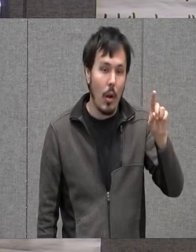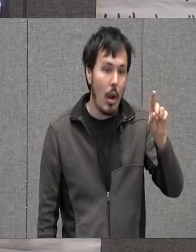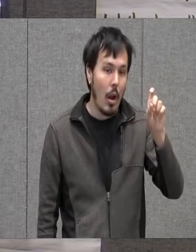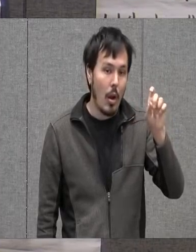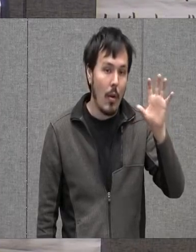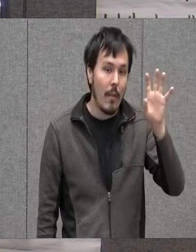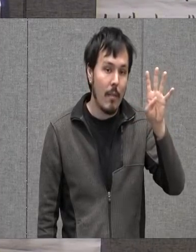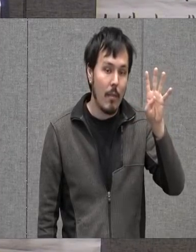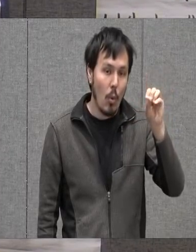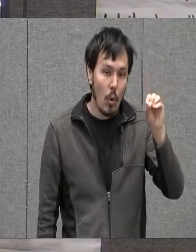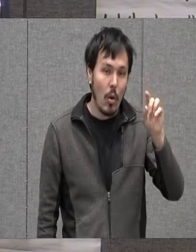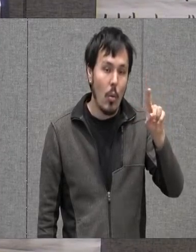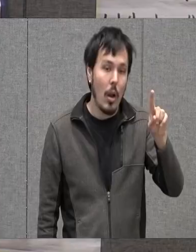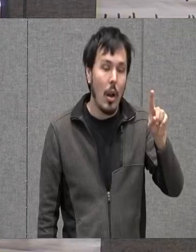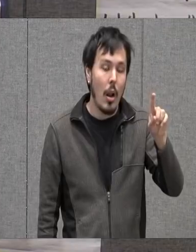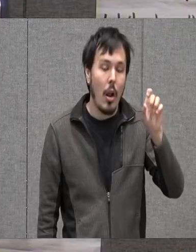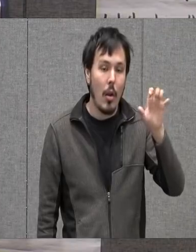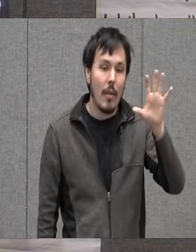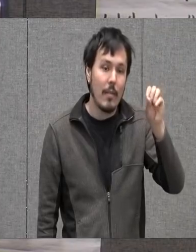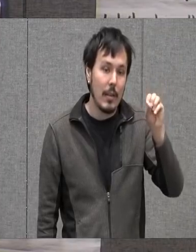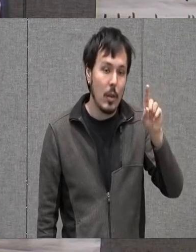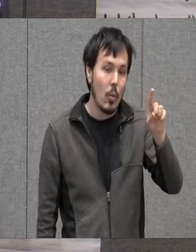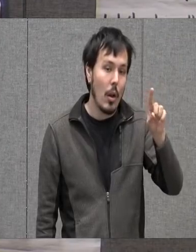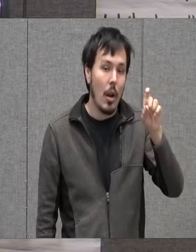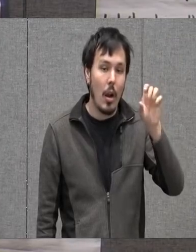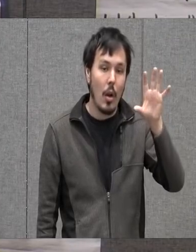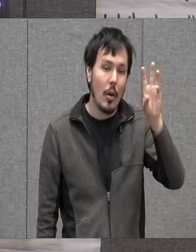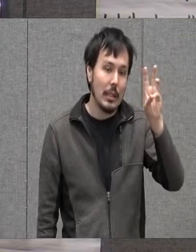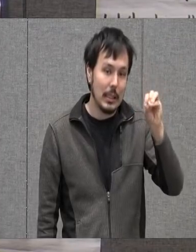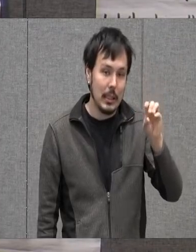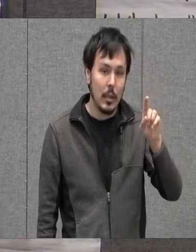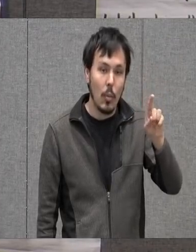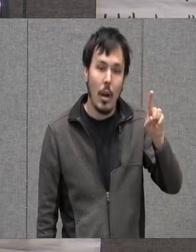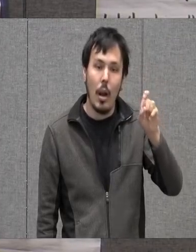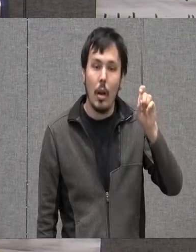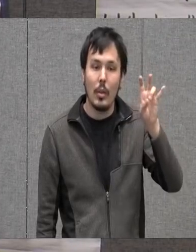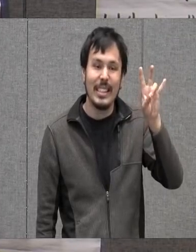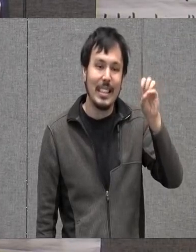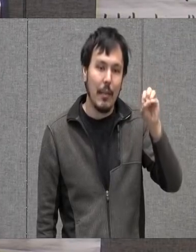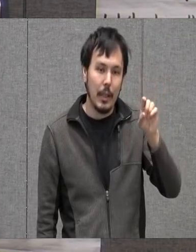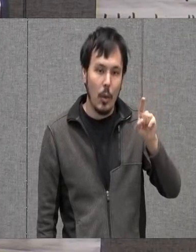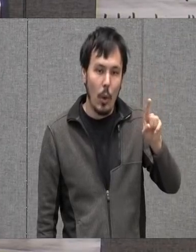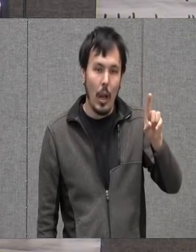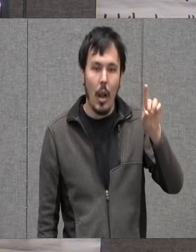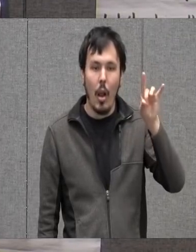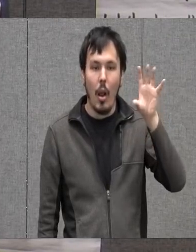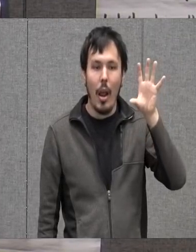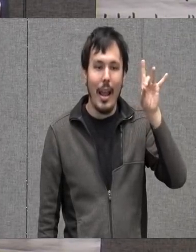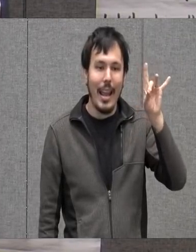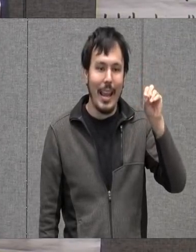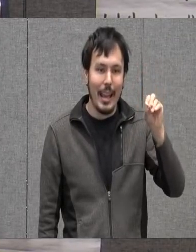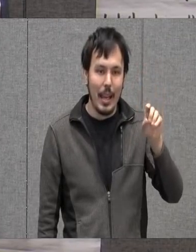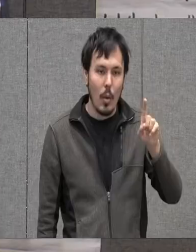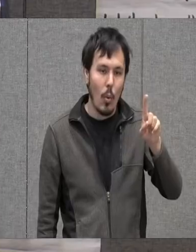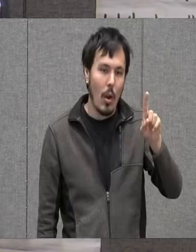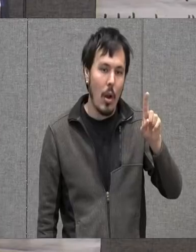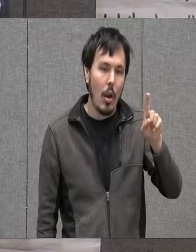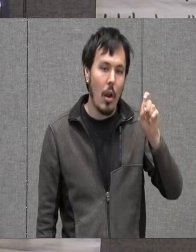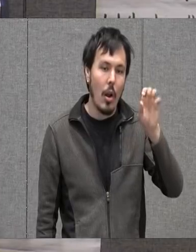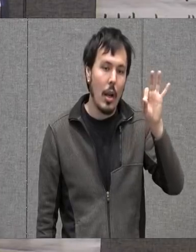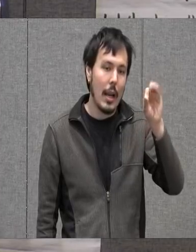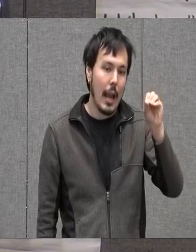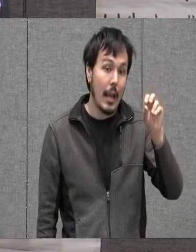140, 150, 160, 170, 180,